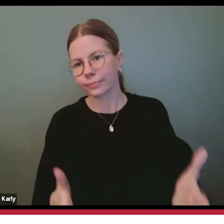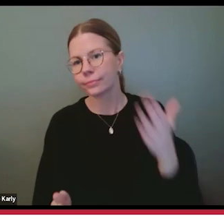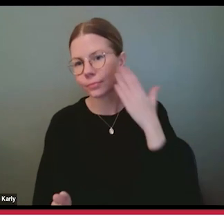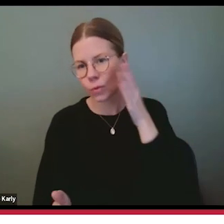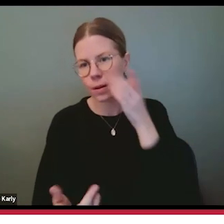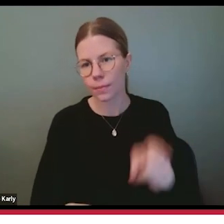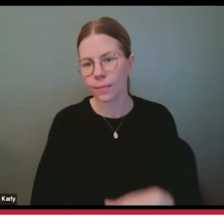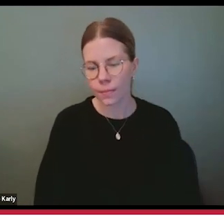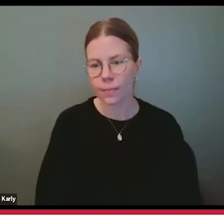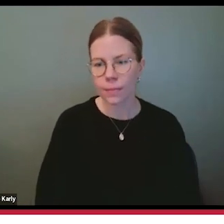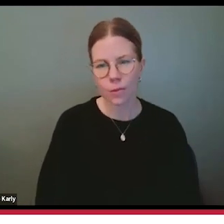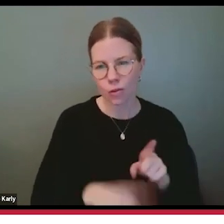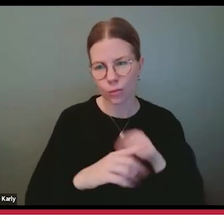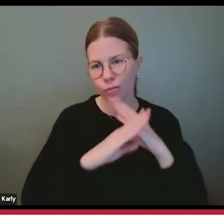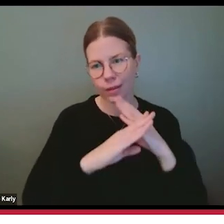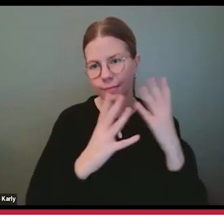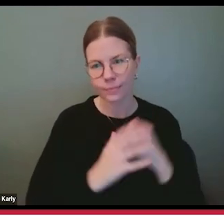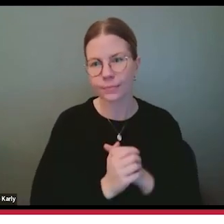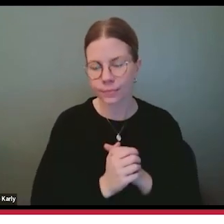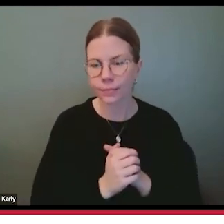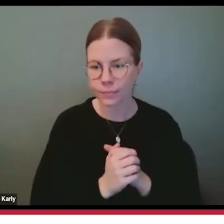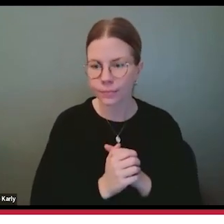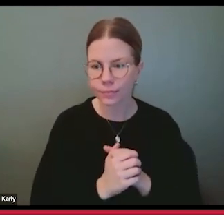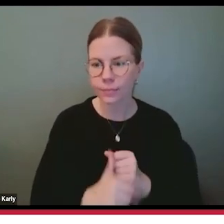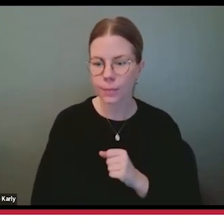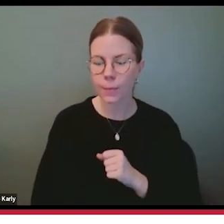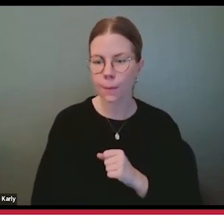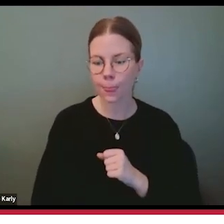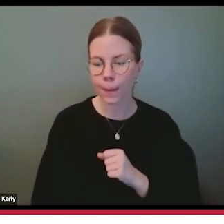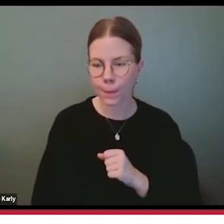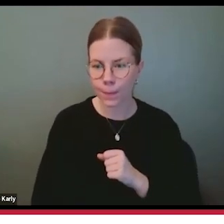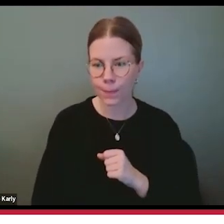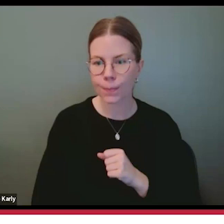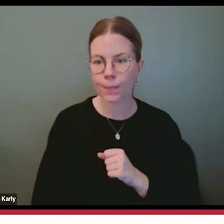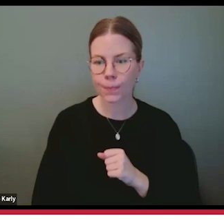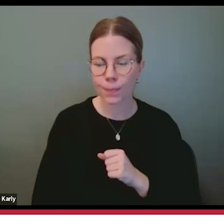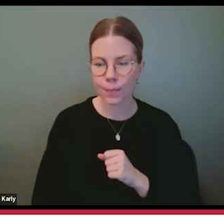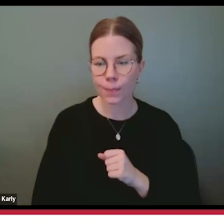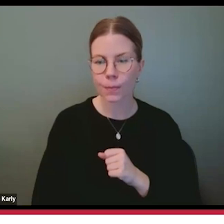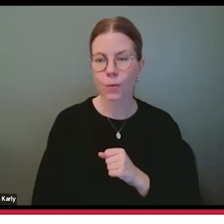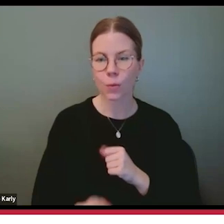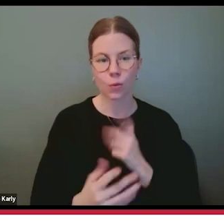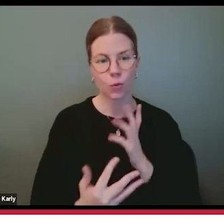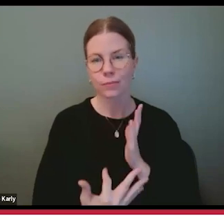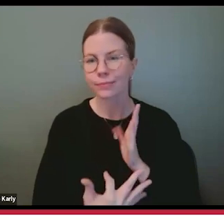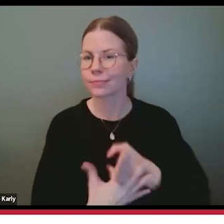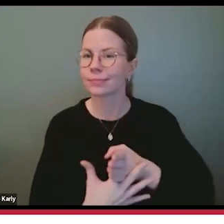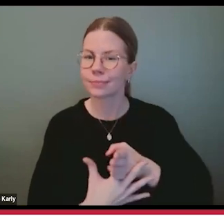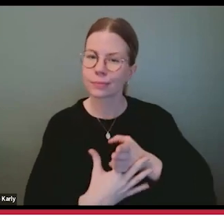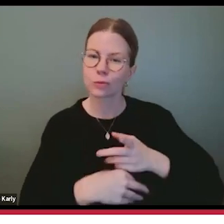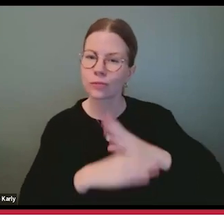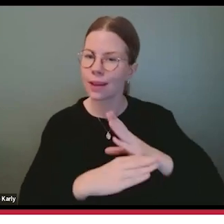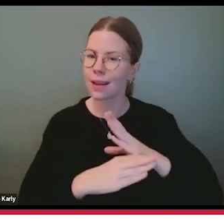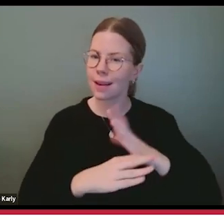And so I think preventing a pandemic full stop is an admirable goal, and that things